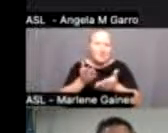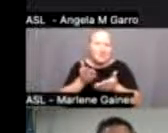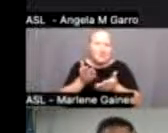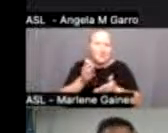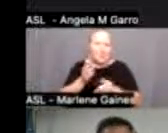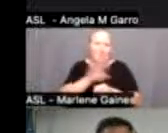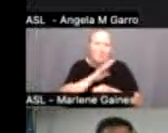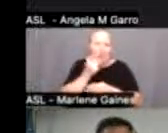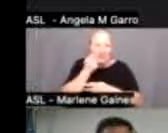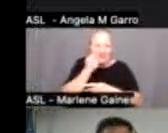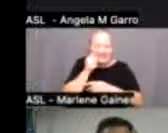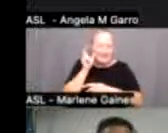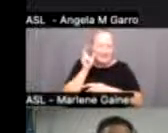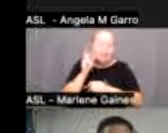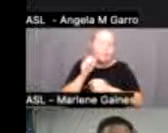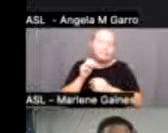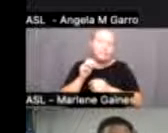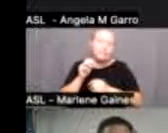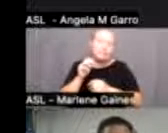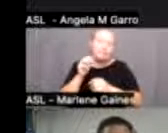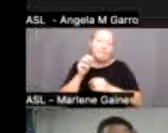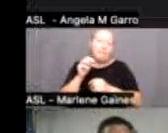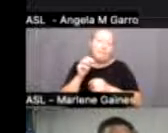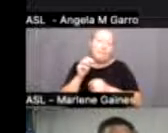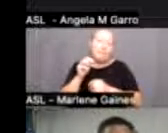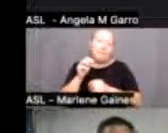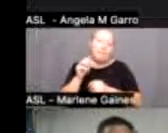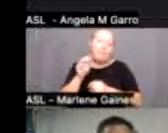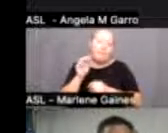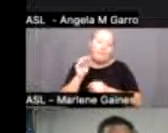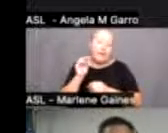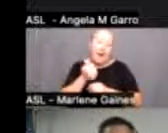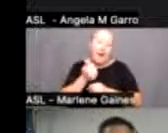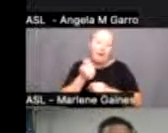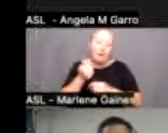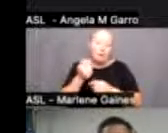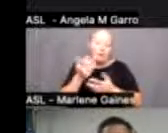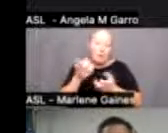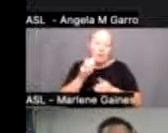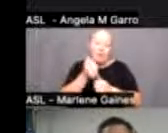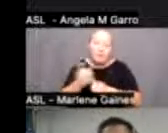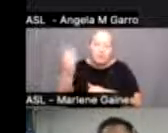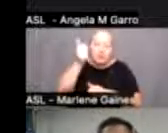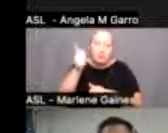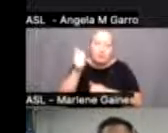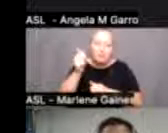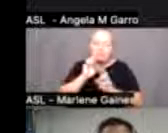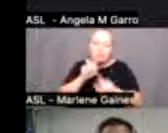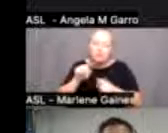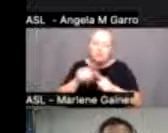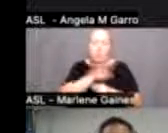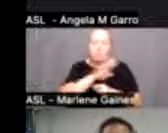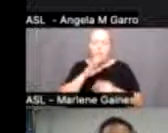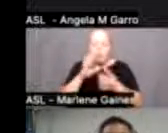just a couple of days ago. This is our attempt as an administration to be responsive to the board comments and